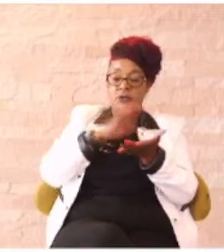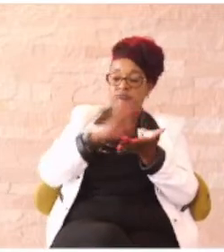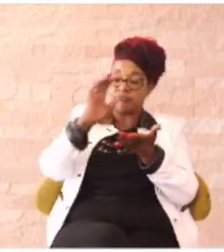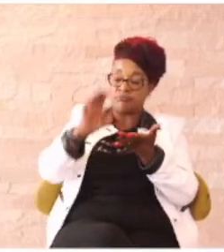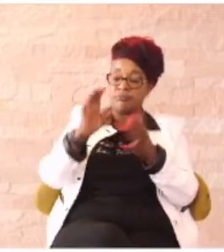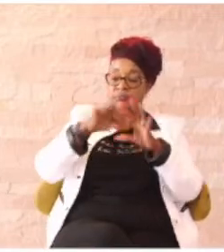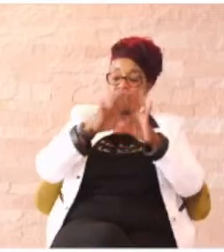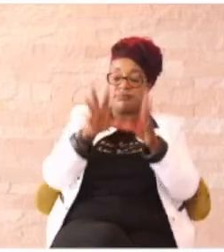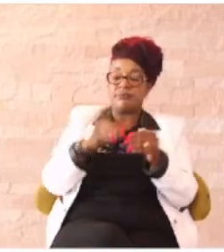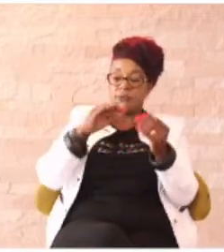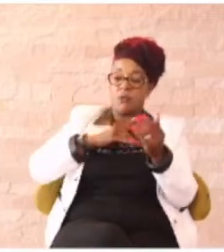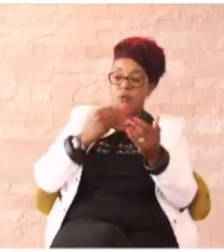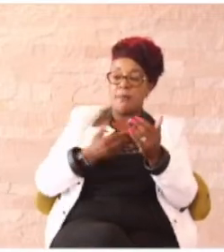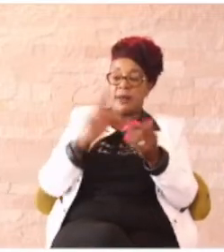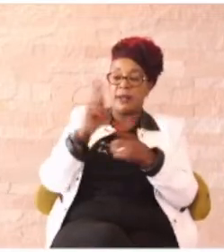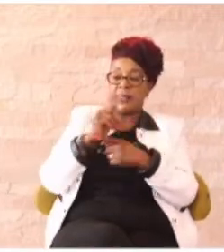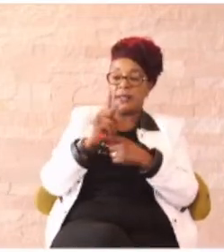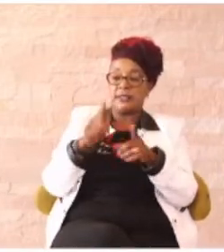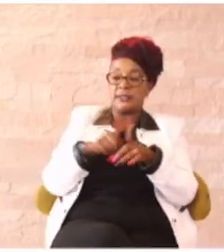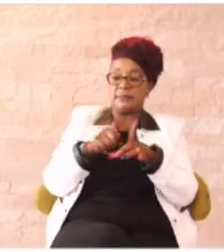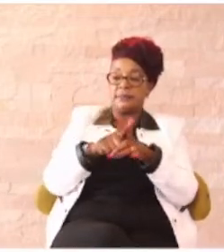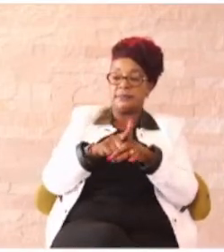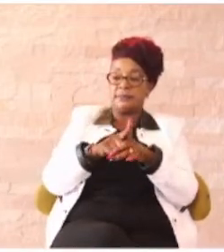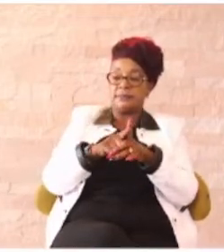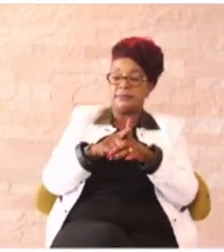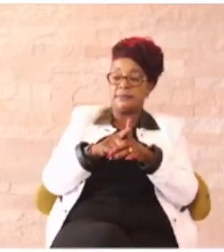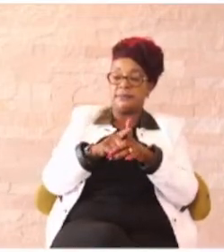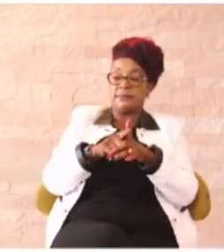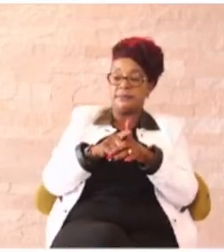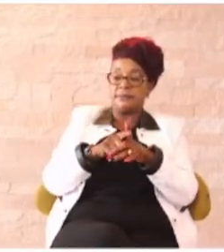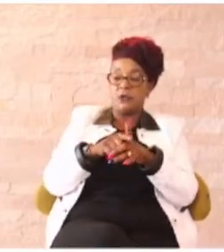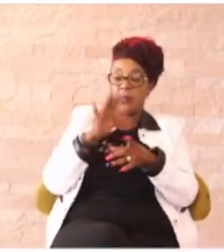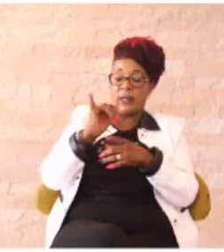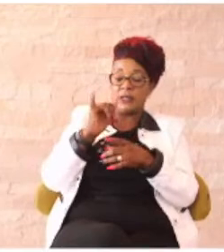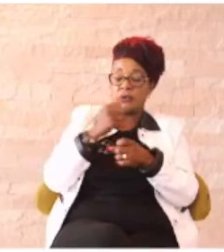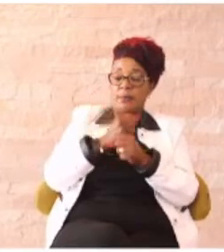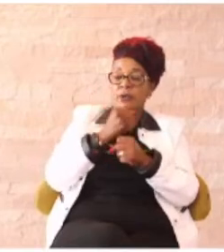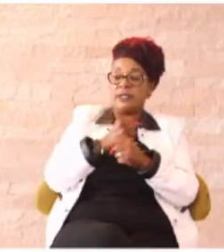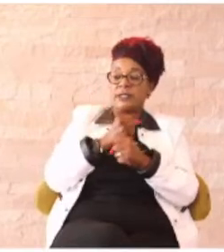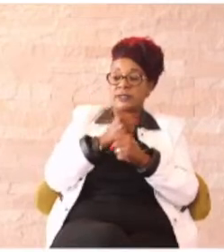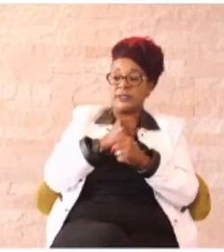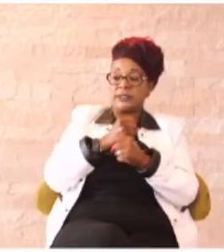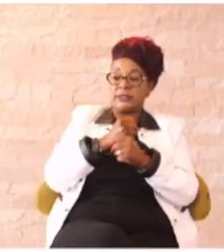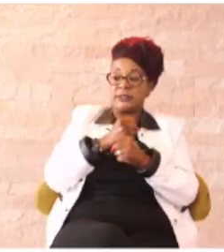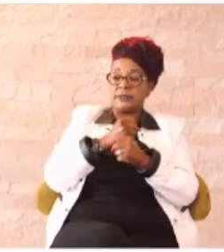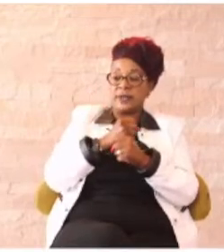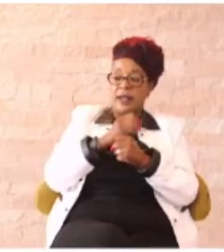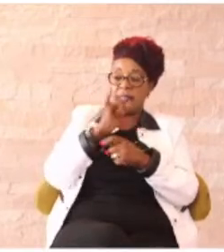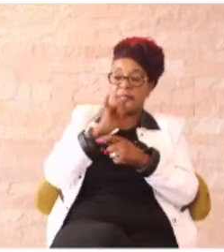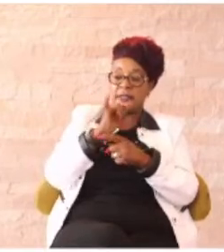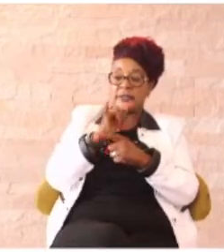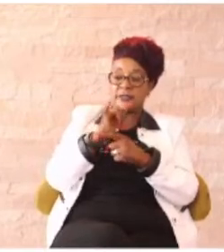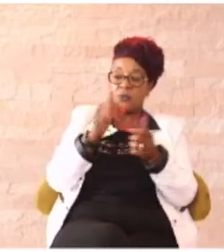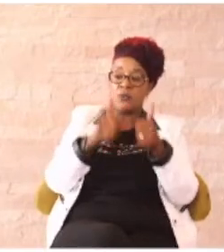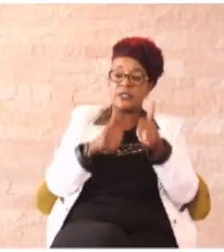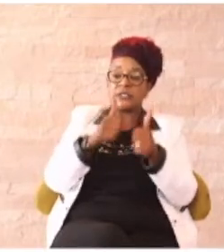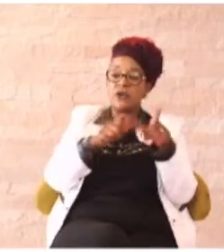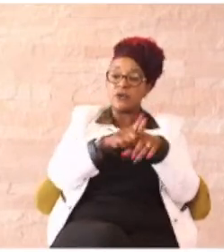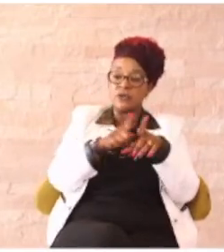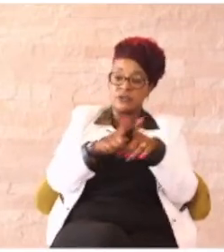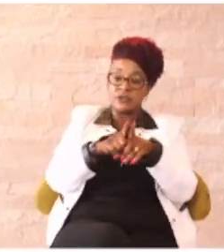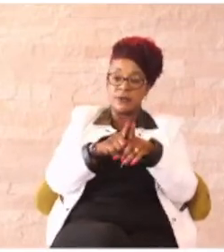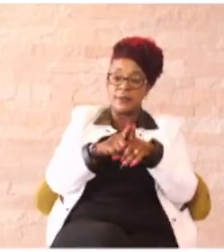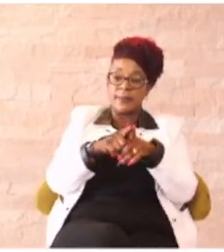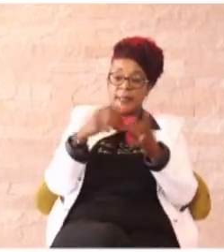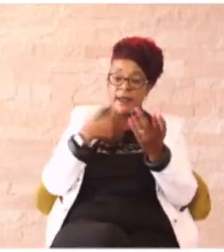from Womankind Worldwide and on process to conduct the campaign with all concerned bodies.